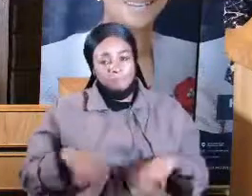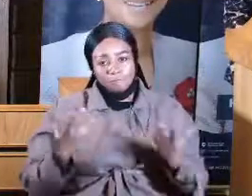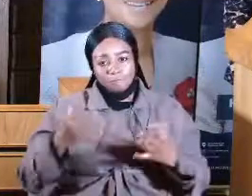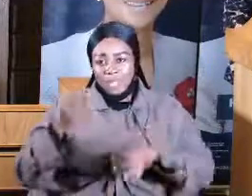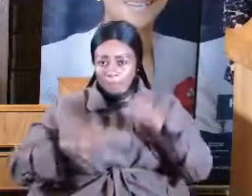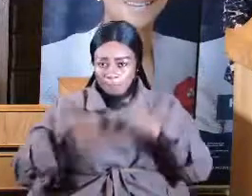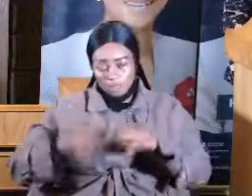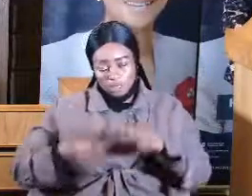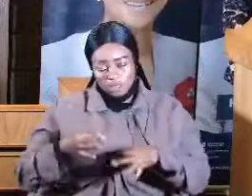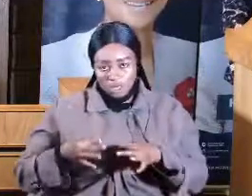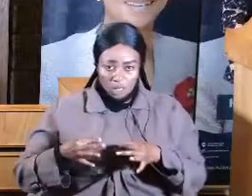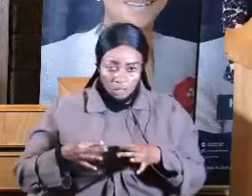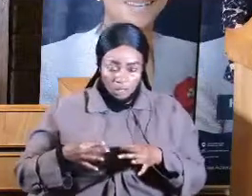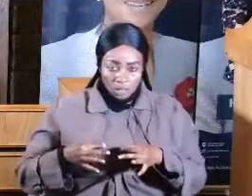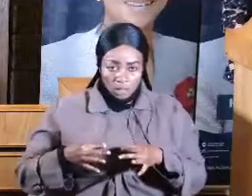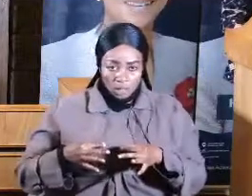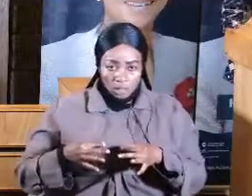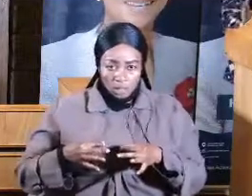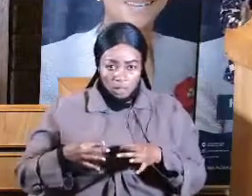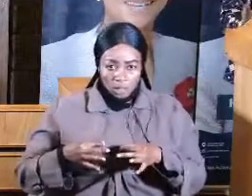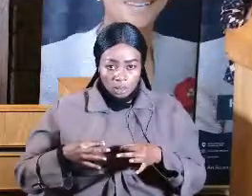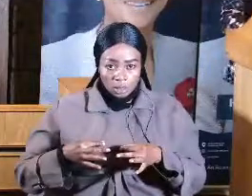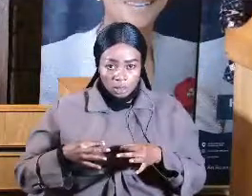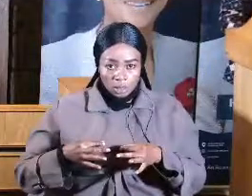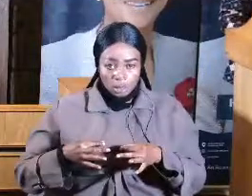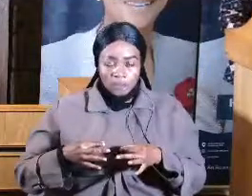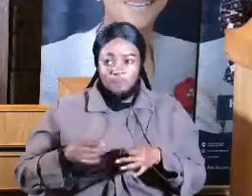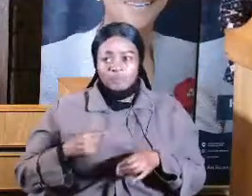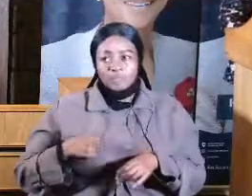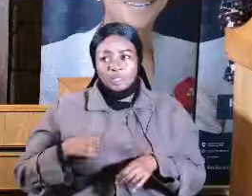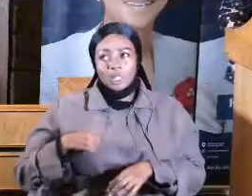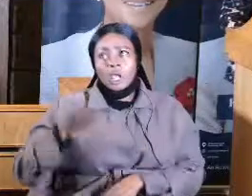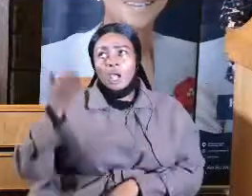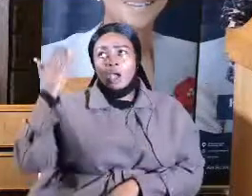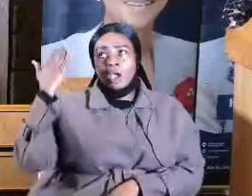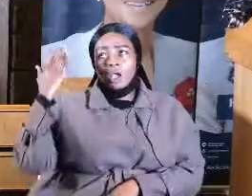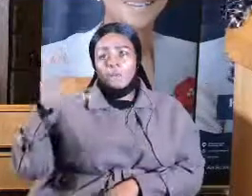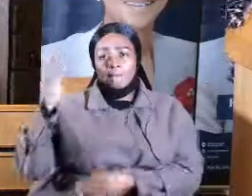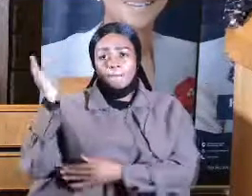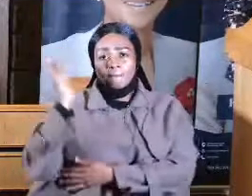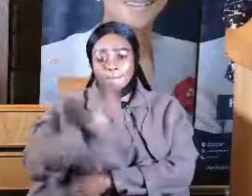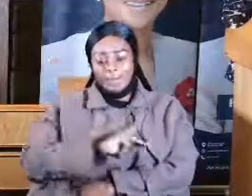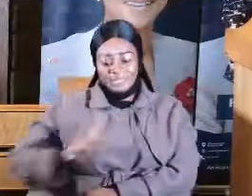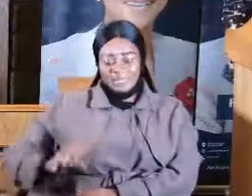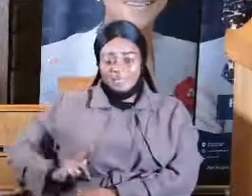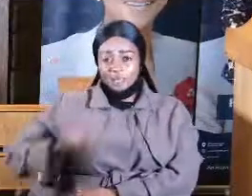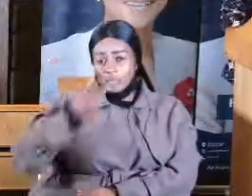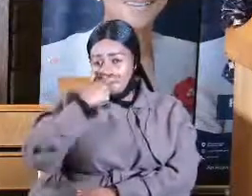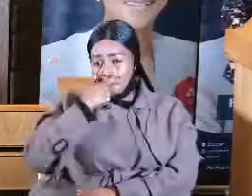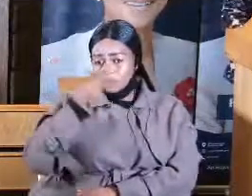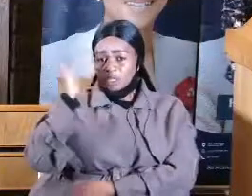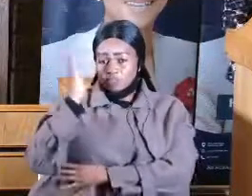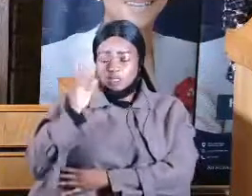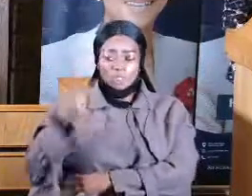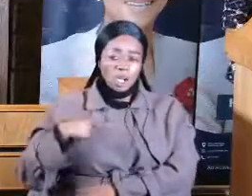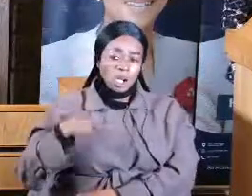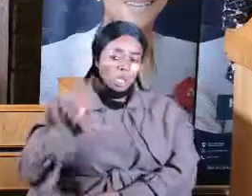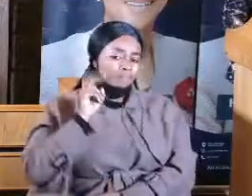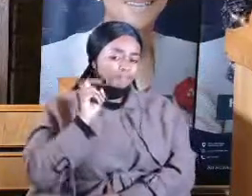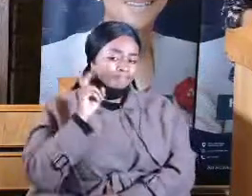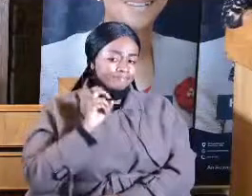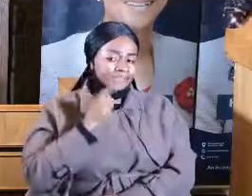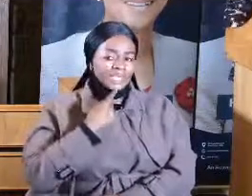will. I listened to the president's speech the other day where he was talking about his action coalitions, and he mentioned things